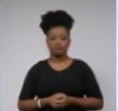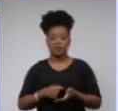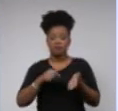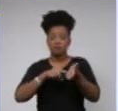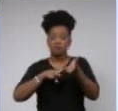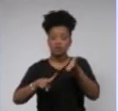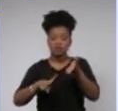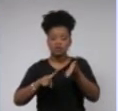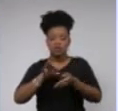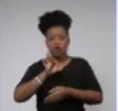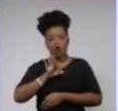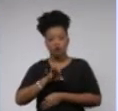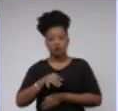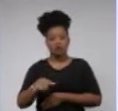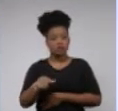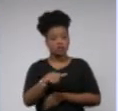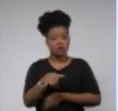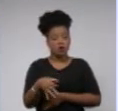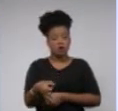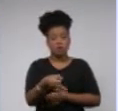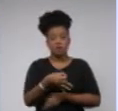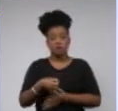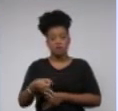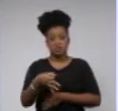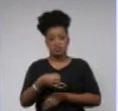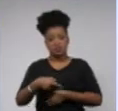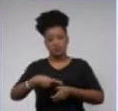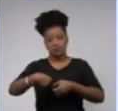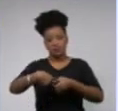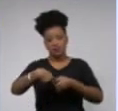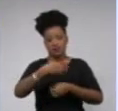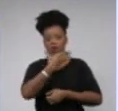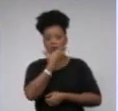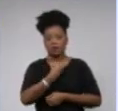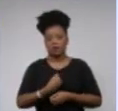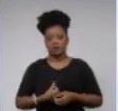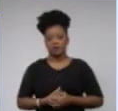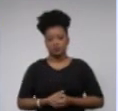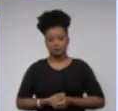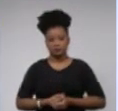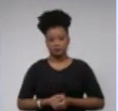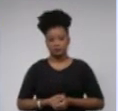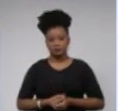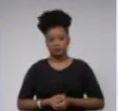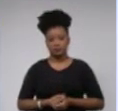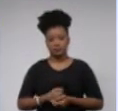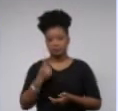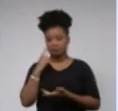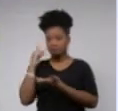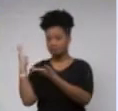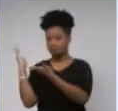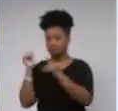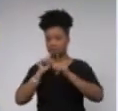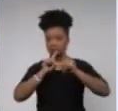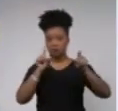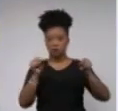Clara, Granma, Santiago de Cuba, Guantánamo, and Isle of Youth Special